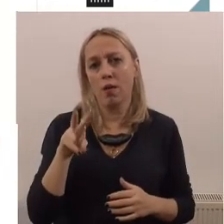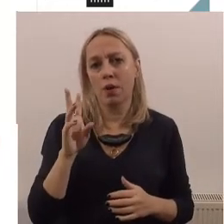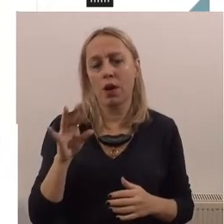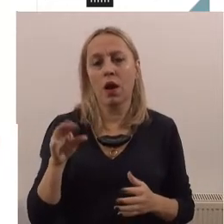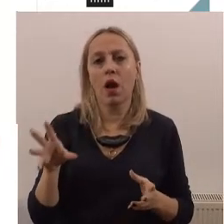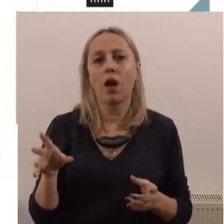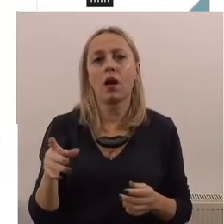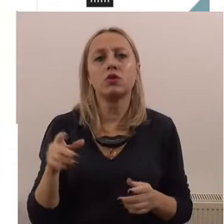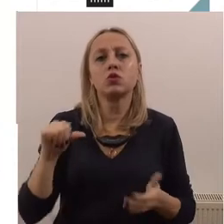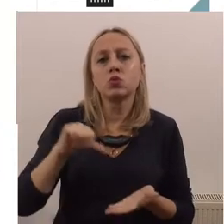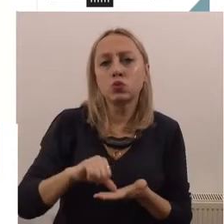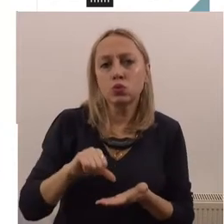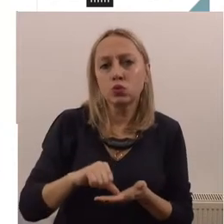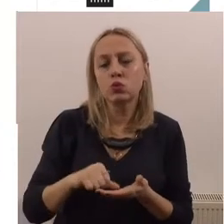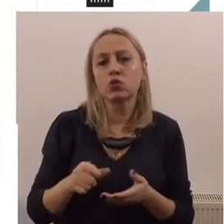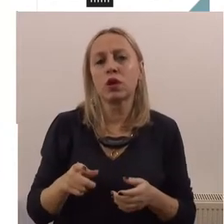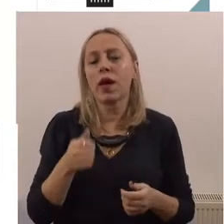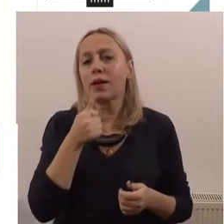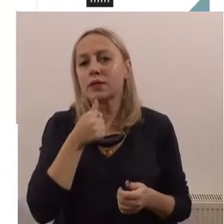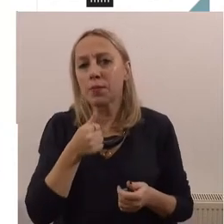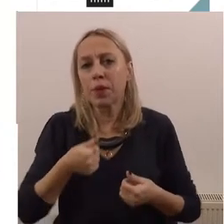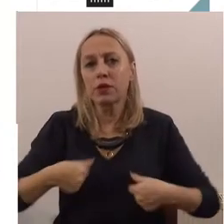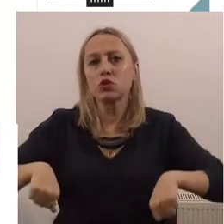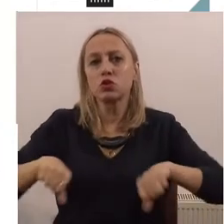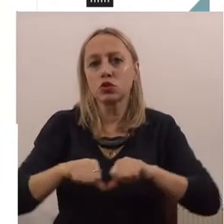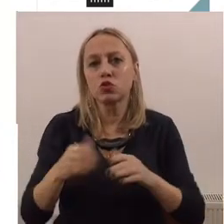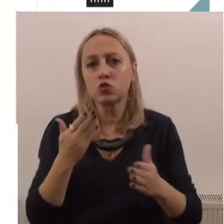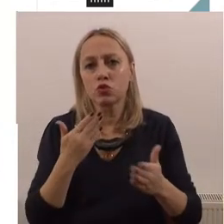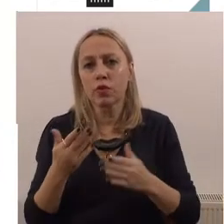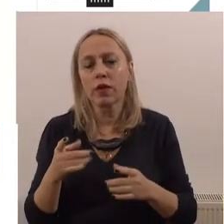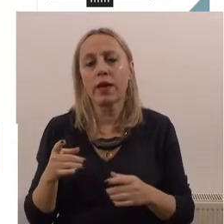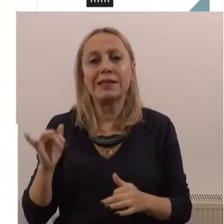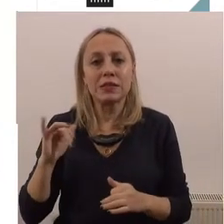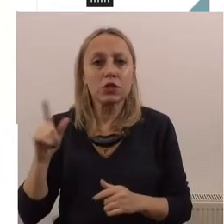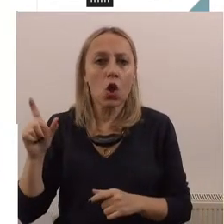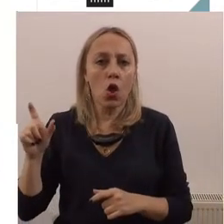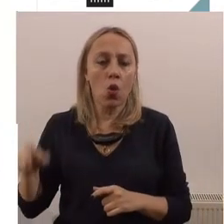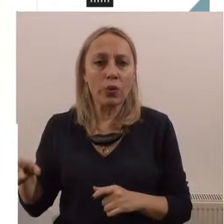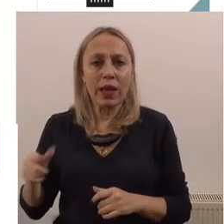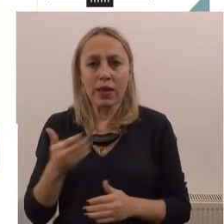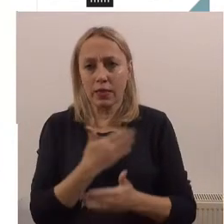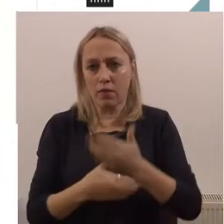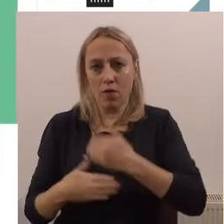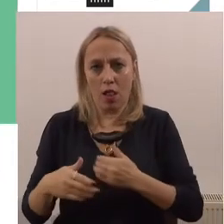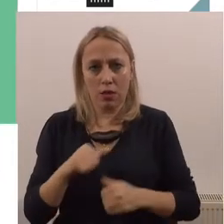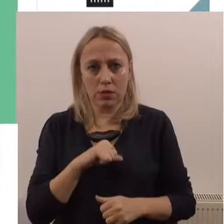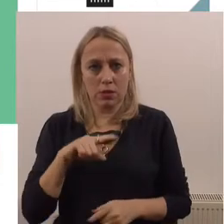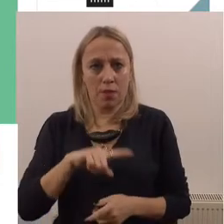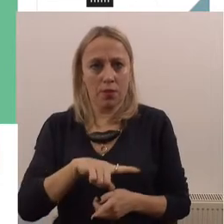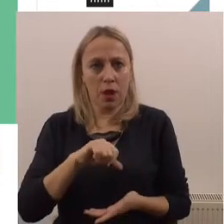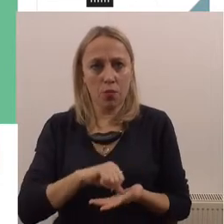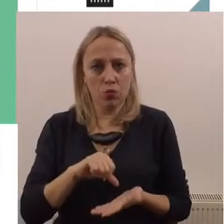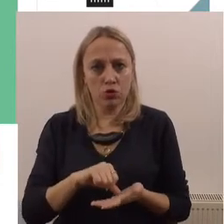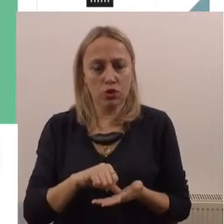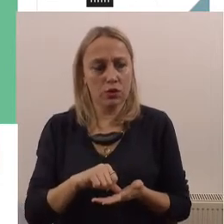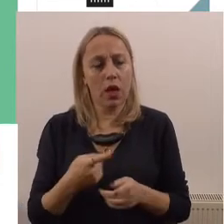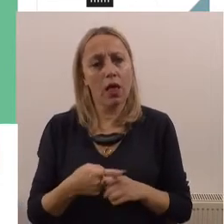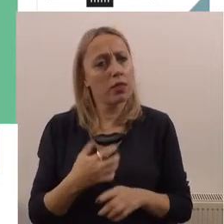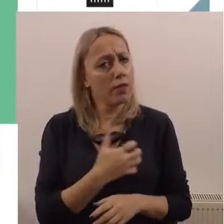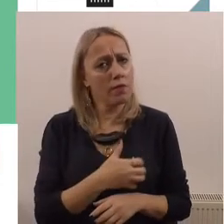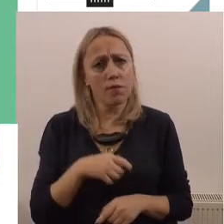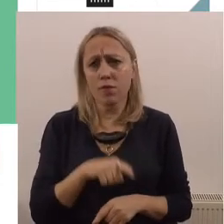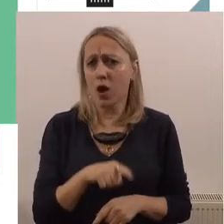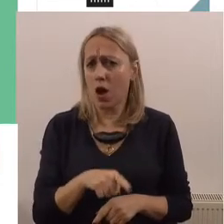and cultural events for people with disabilities. And we involved the expert council